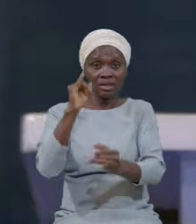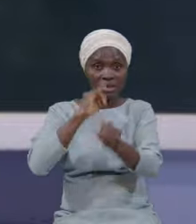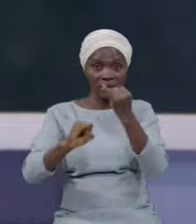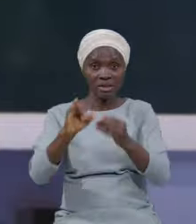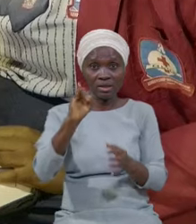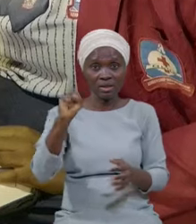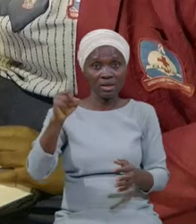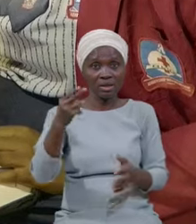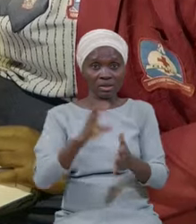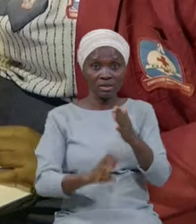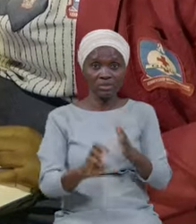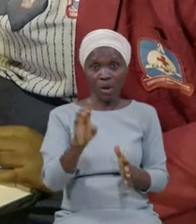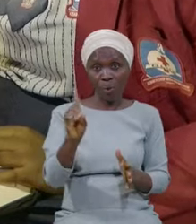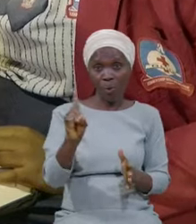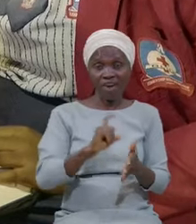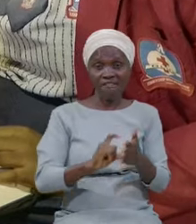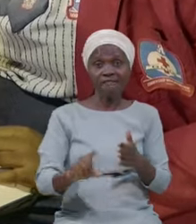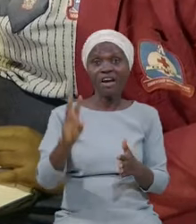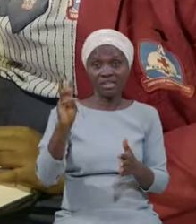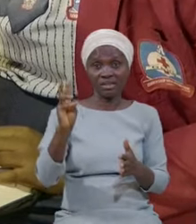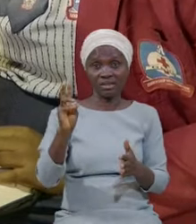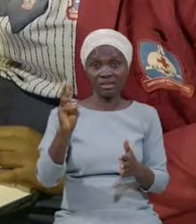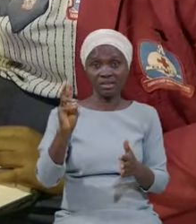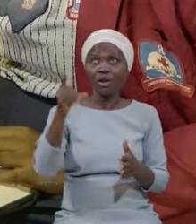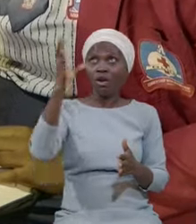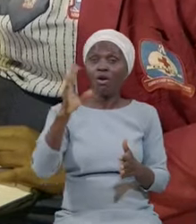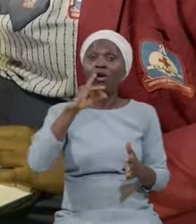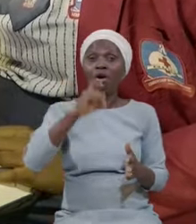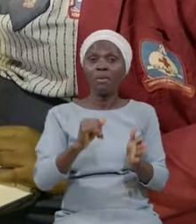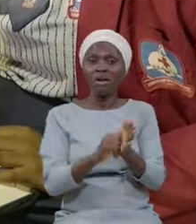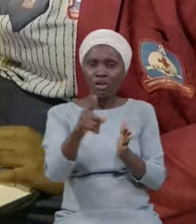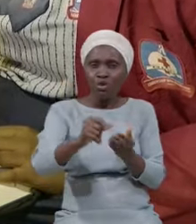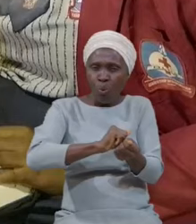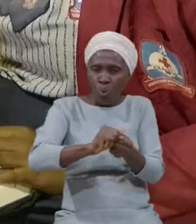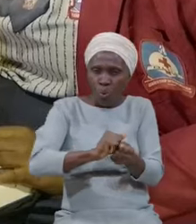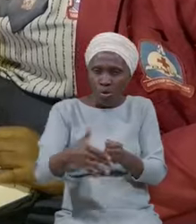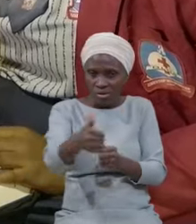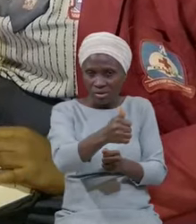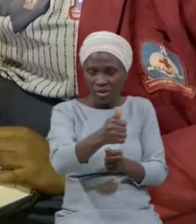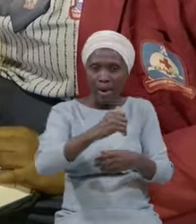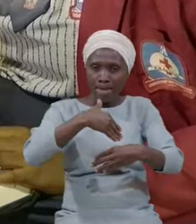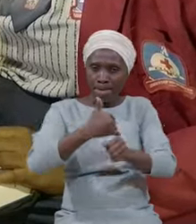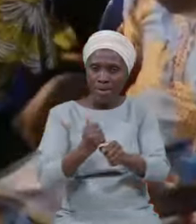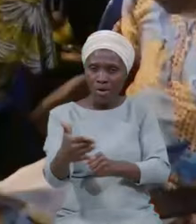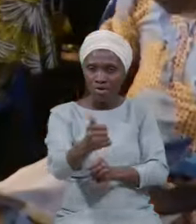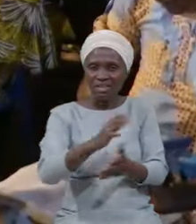it says, wash you and make you clean. Wash you and make